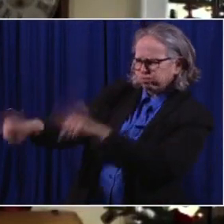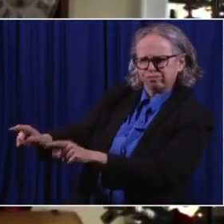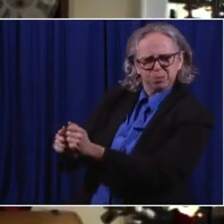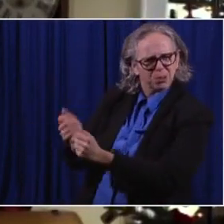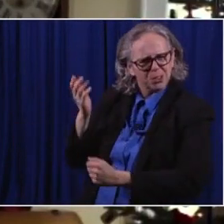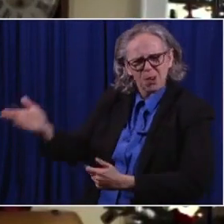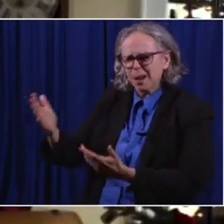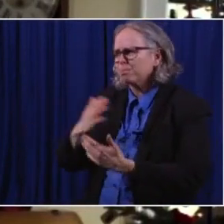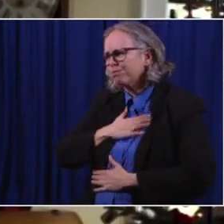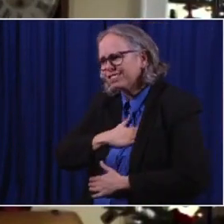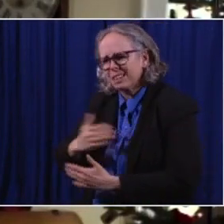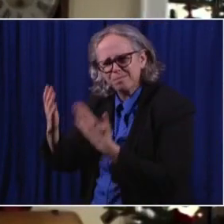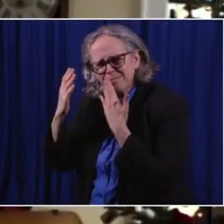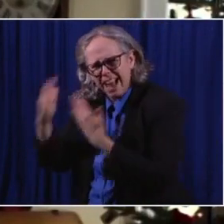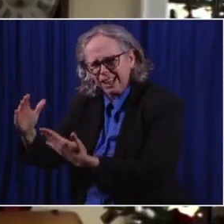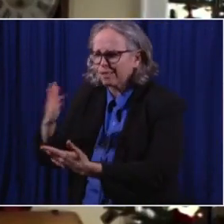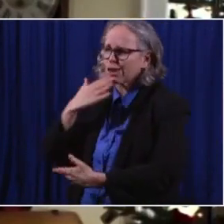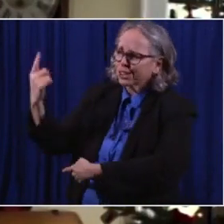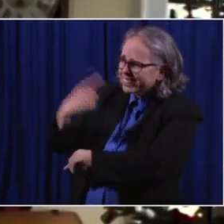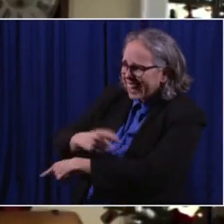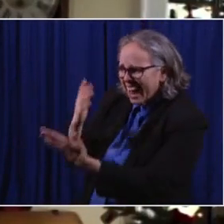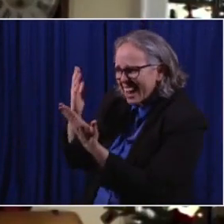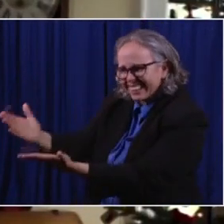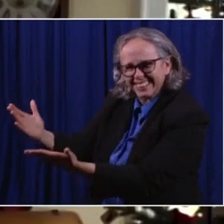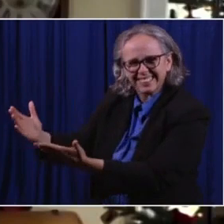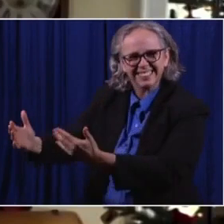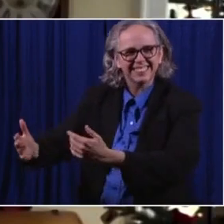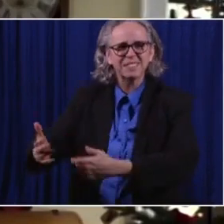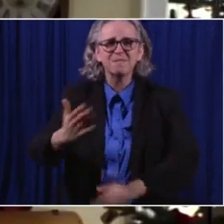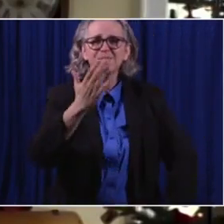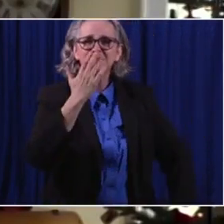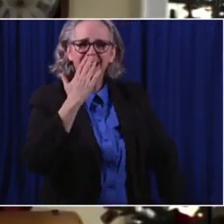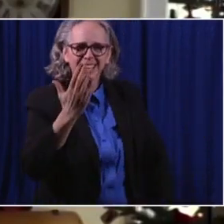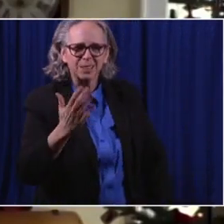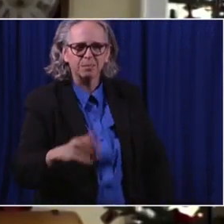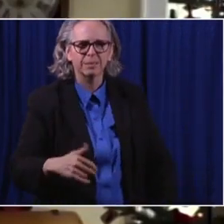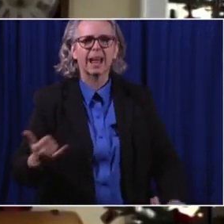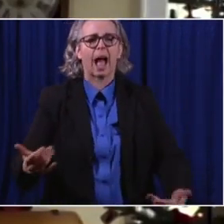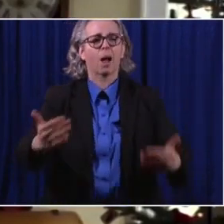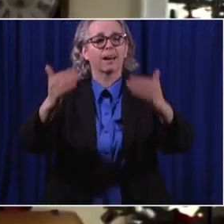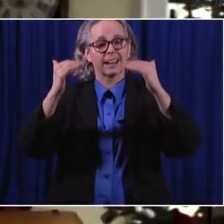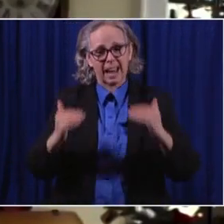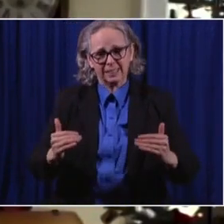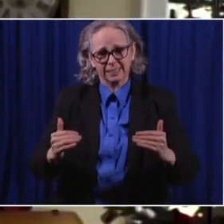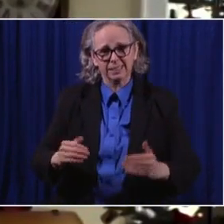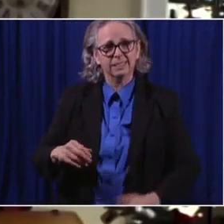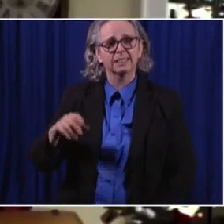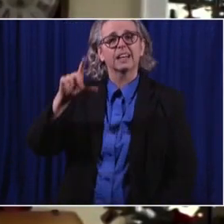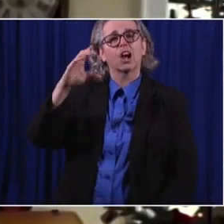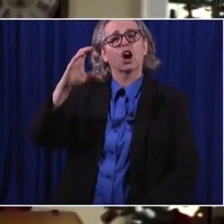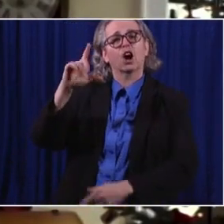everybody. Thank you. So we're going to go to Clark County next. This week,